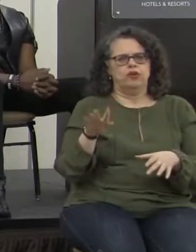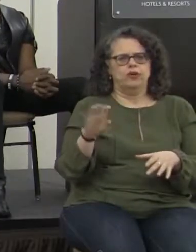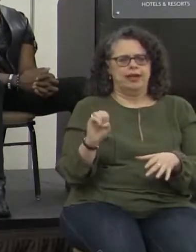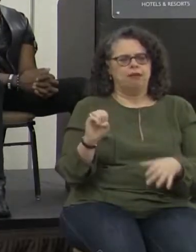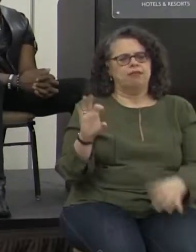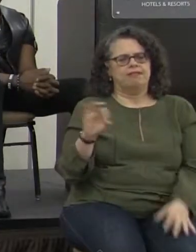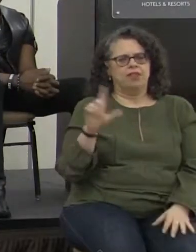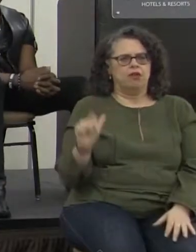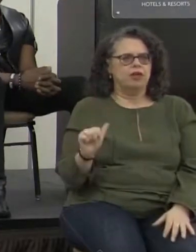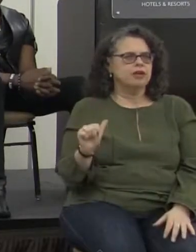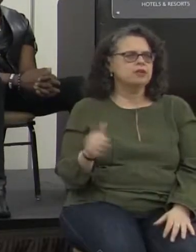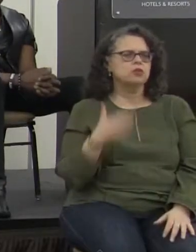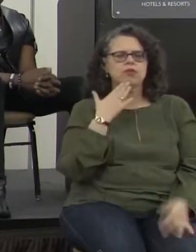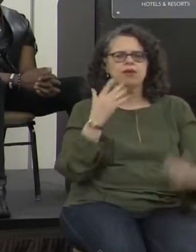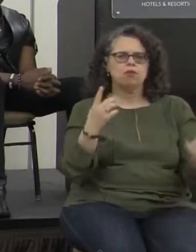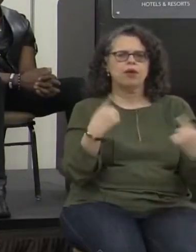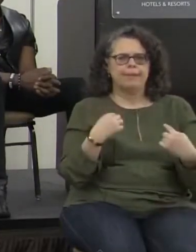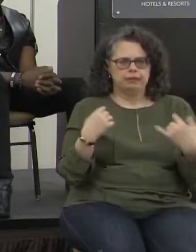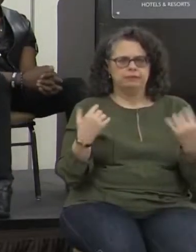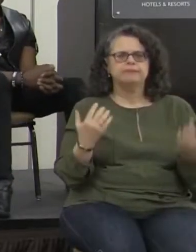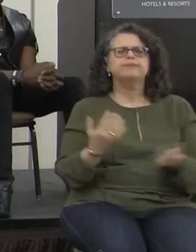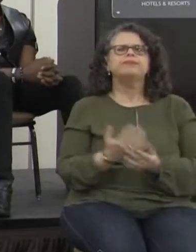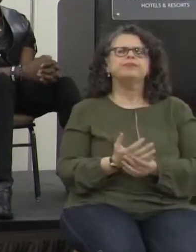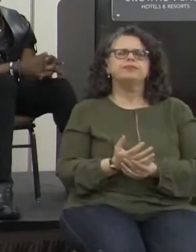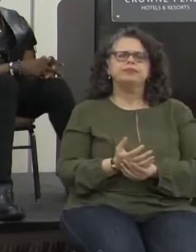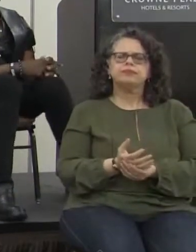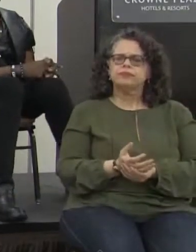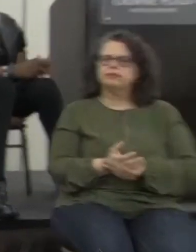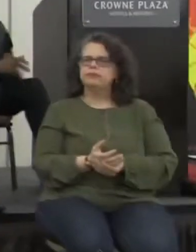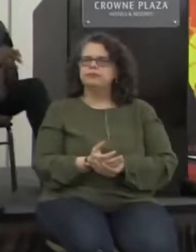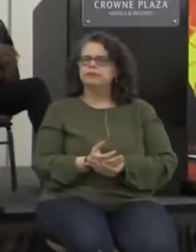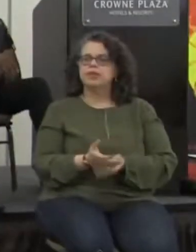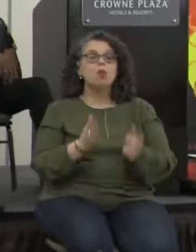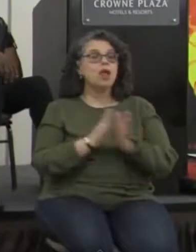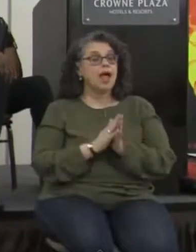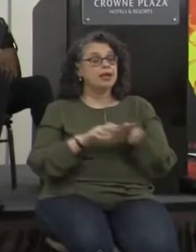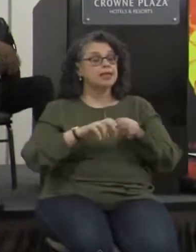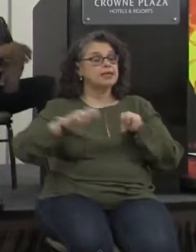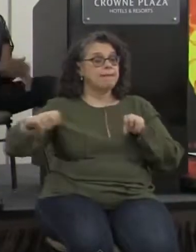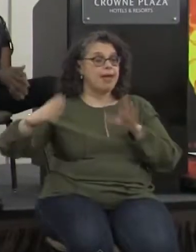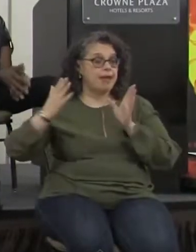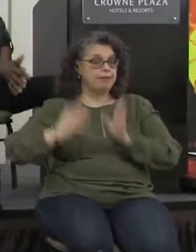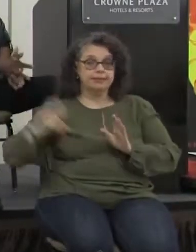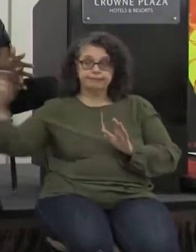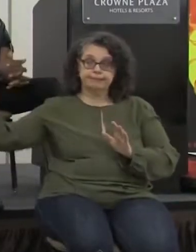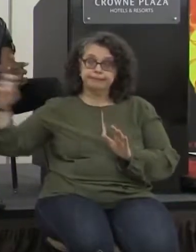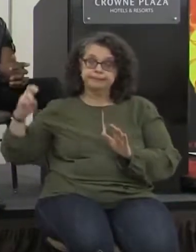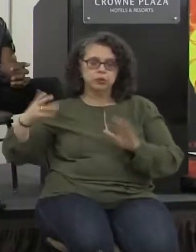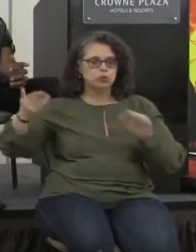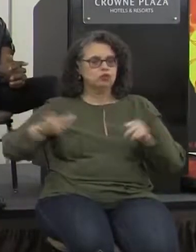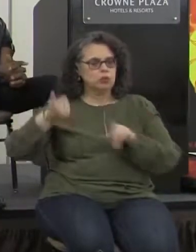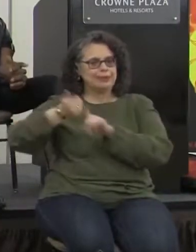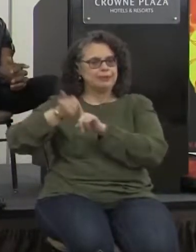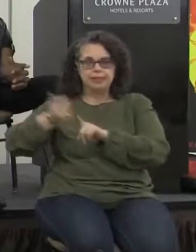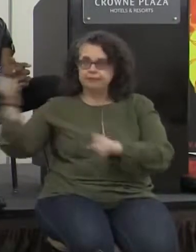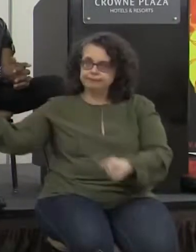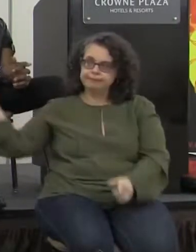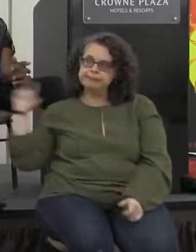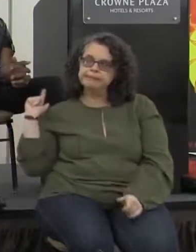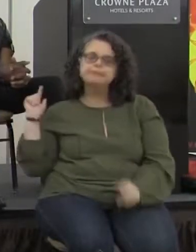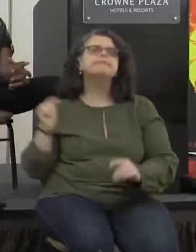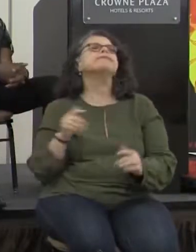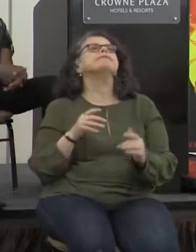So, thank you for being here. I will have the panelists introduce themselves,